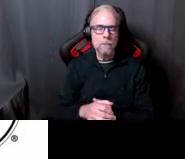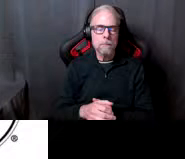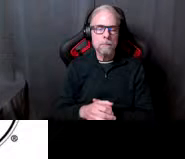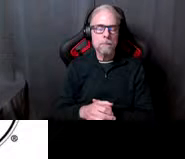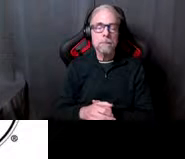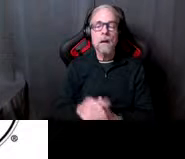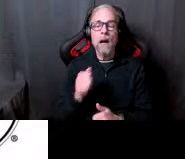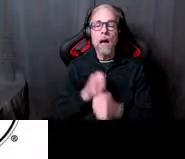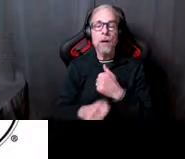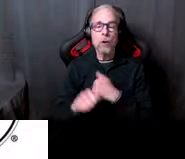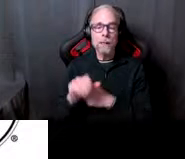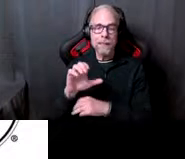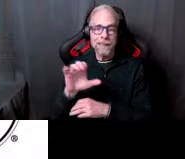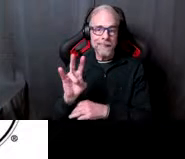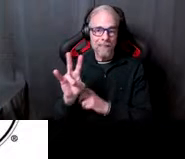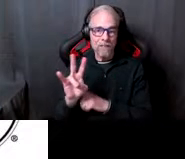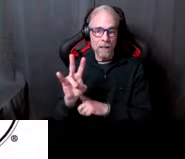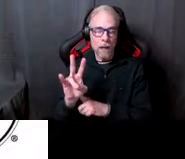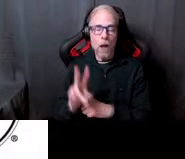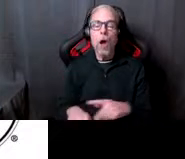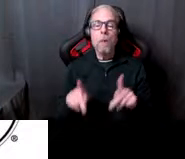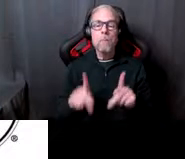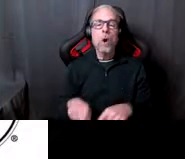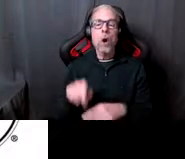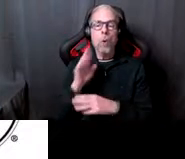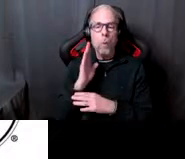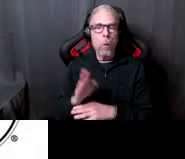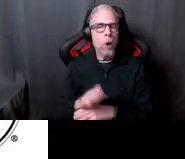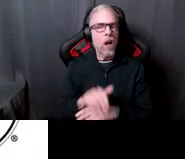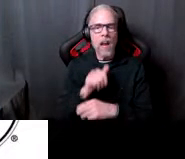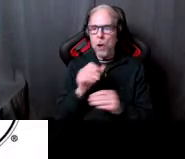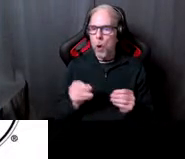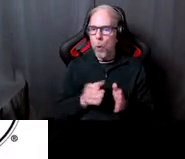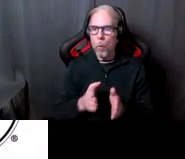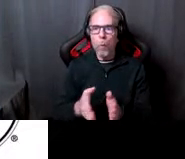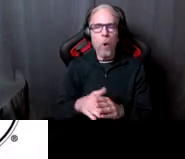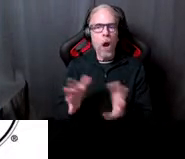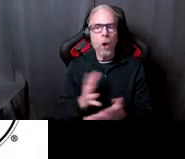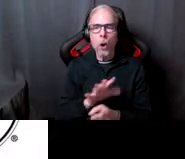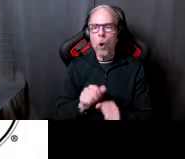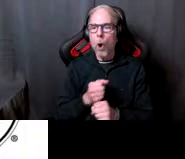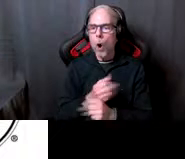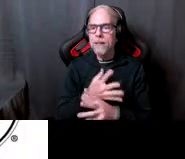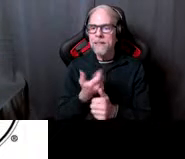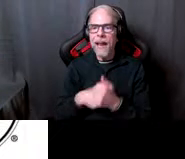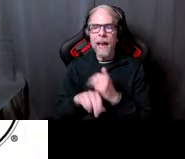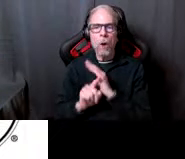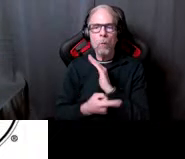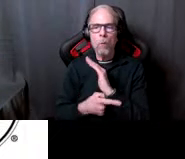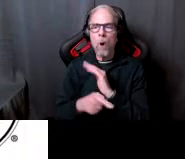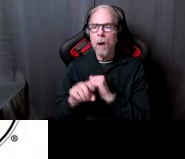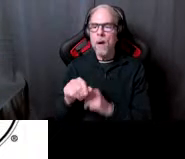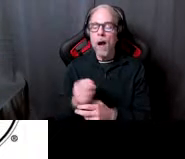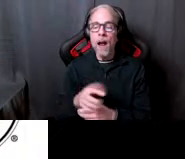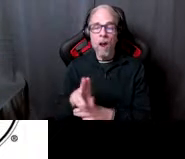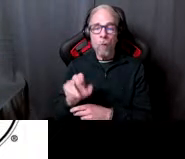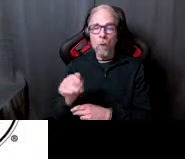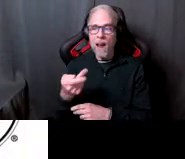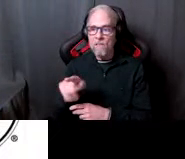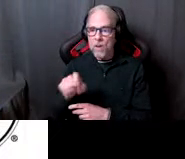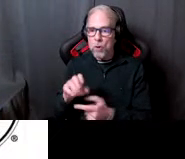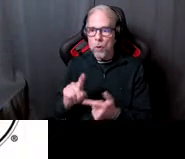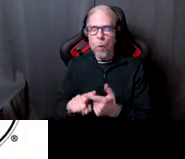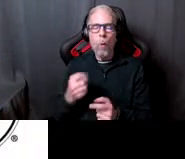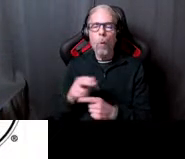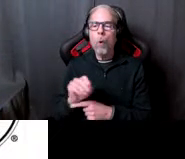Under 7, a person shall in no manner cause any rubbish, garbage, refuse,